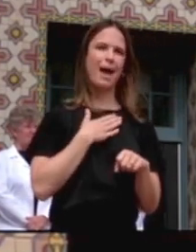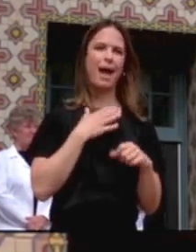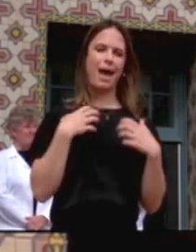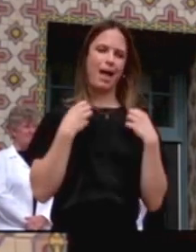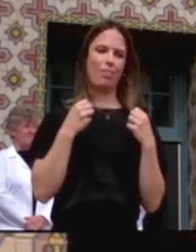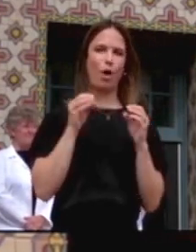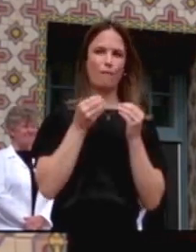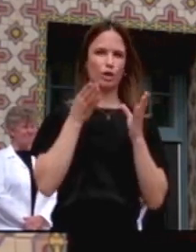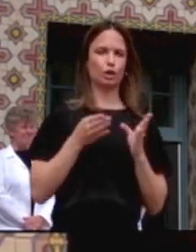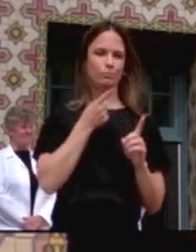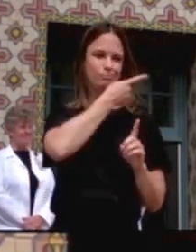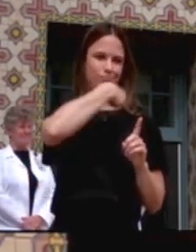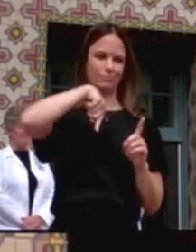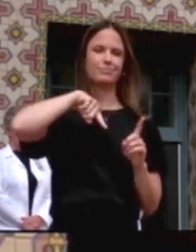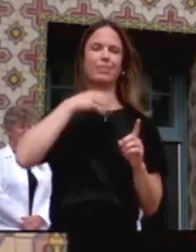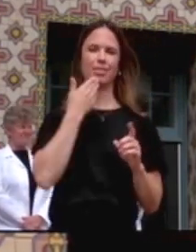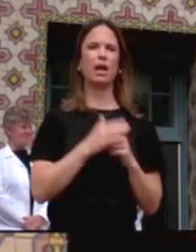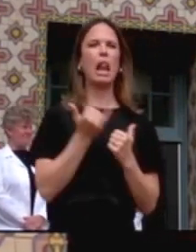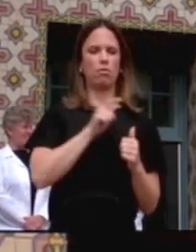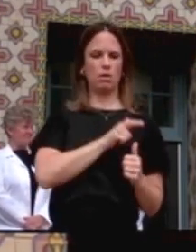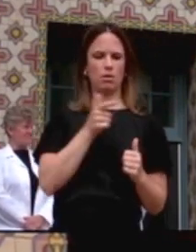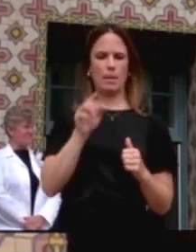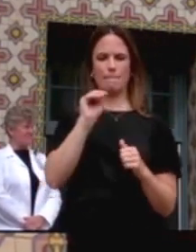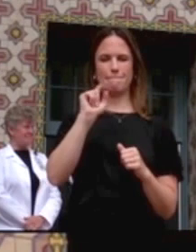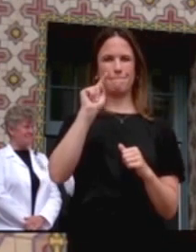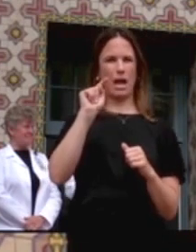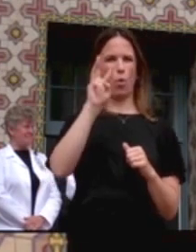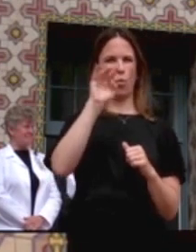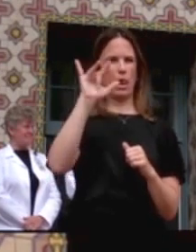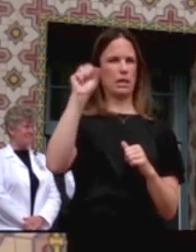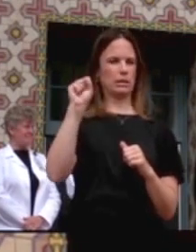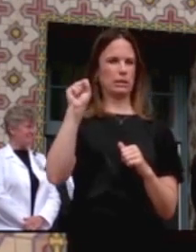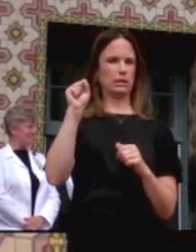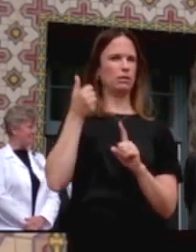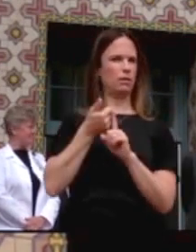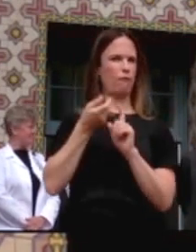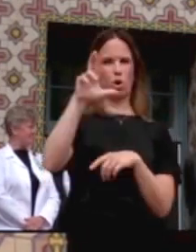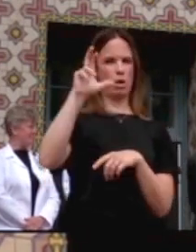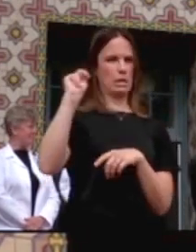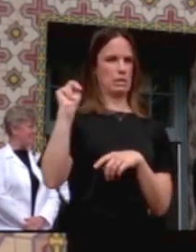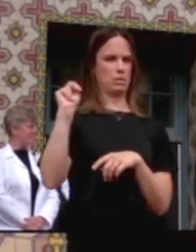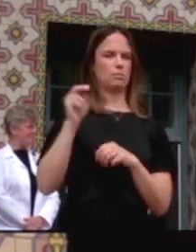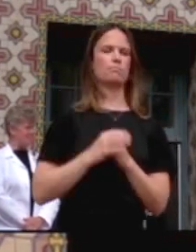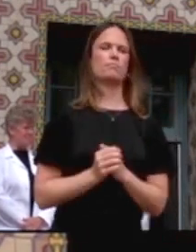officers. And I'll now turn it over to Dr. Matt Willis, the health officer for Marin County.